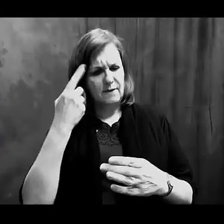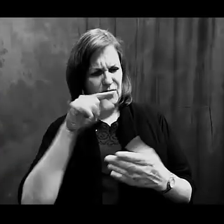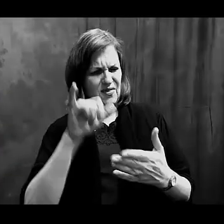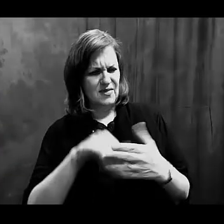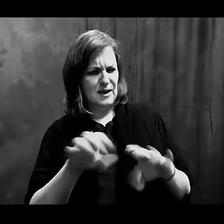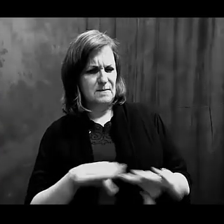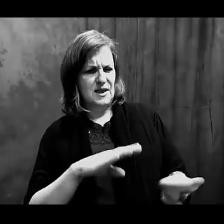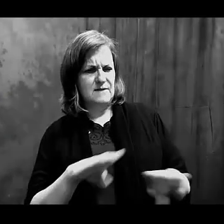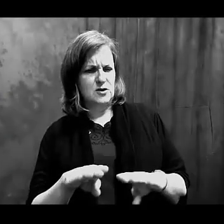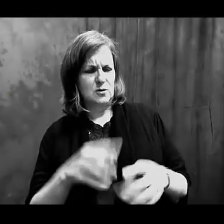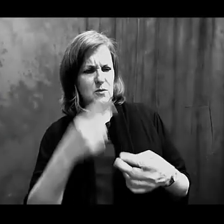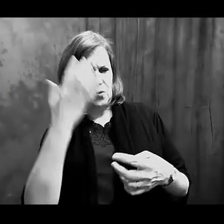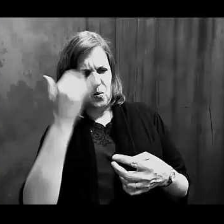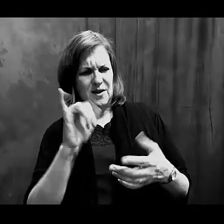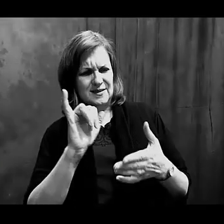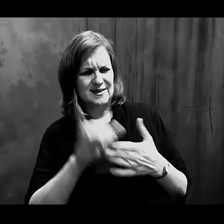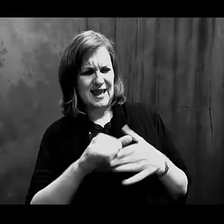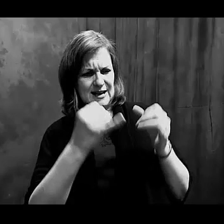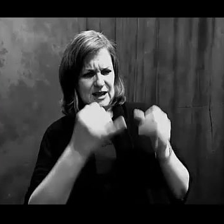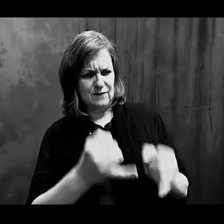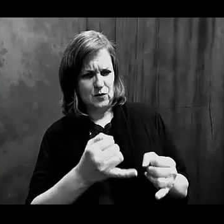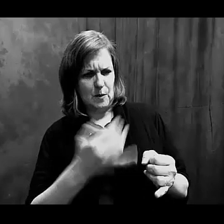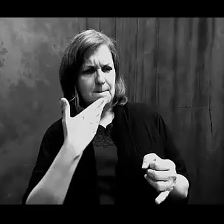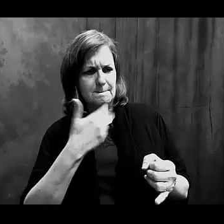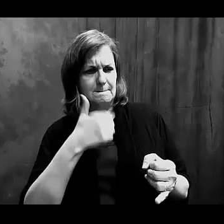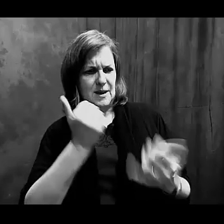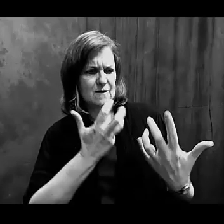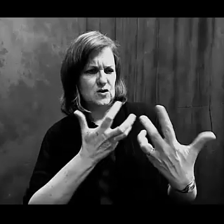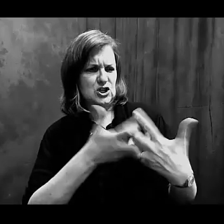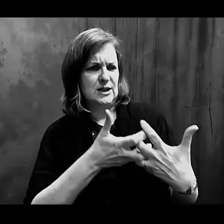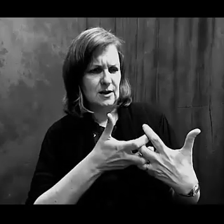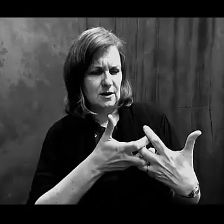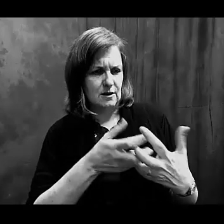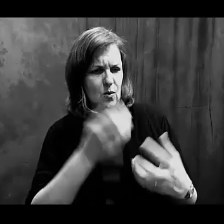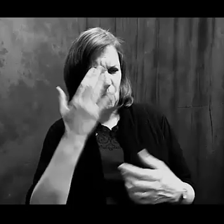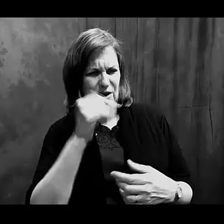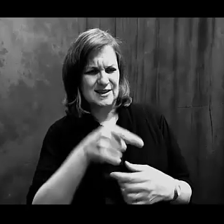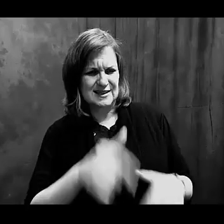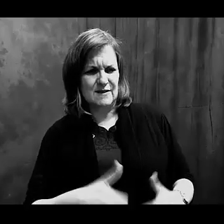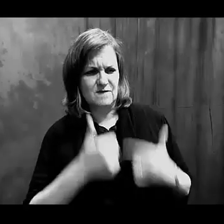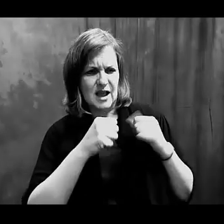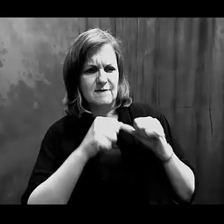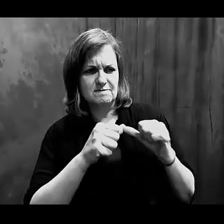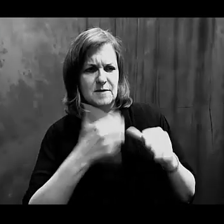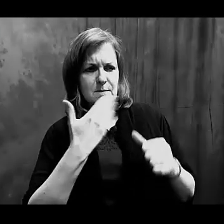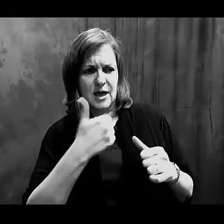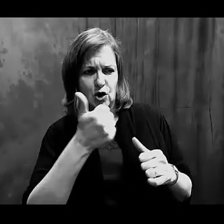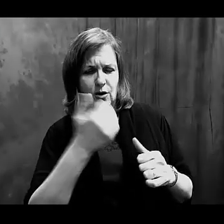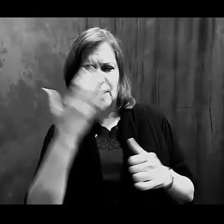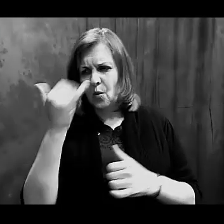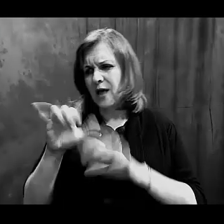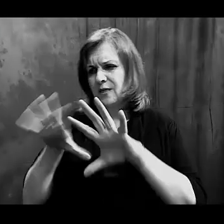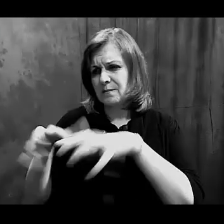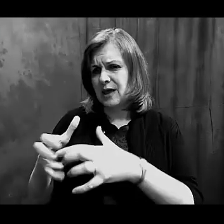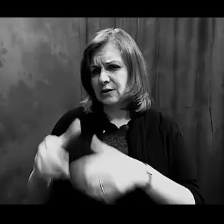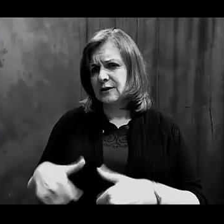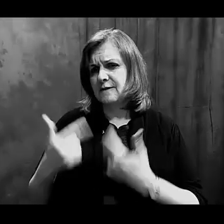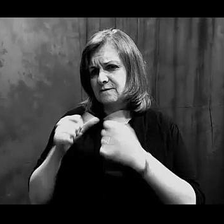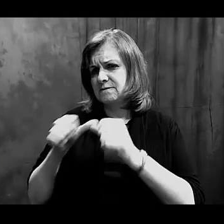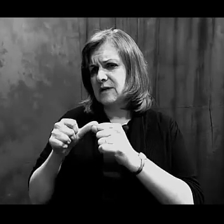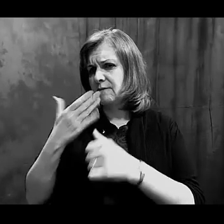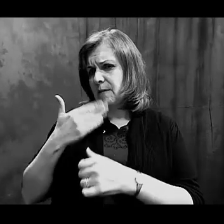behaviors and say, okay, for this behavior, why is that individual now better suited? Why does he survive better? Why